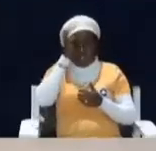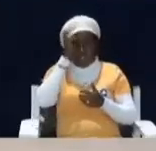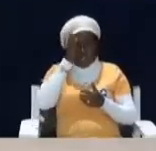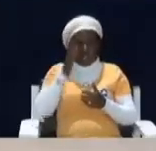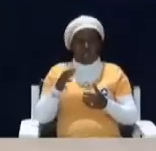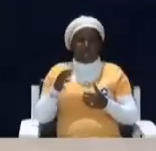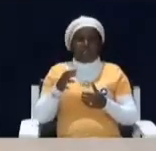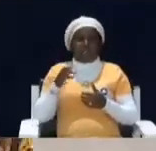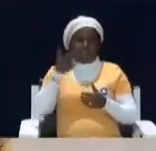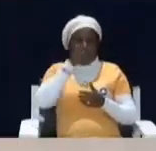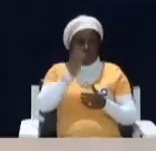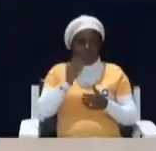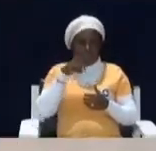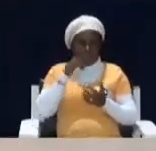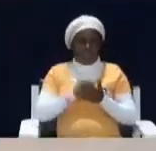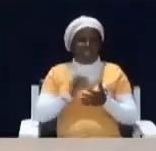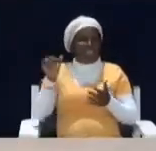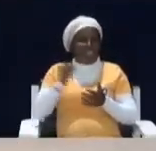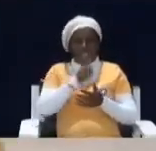Daddy Adeboye said,